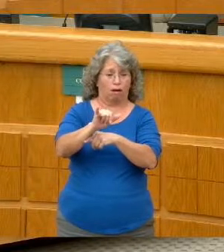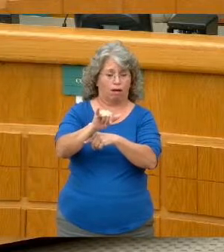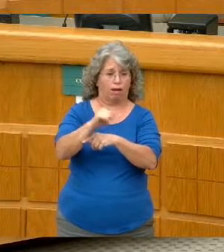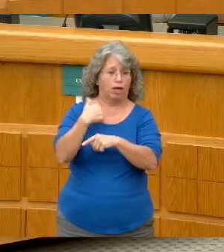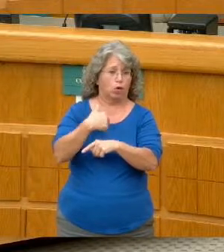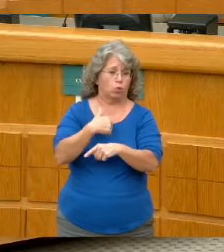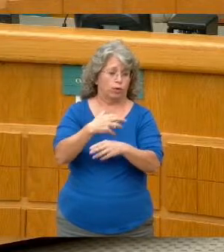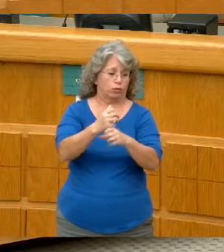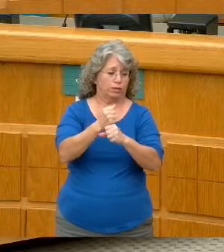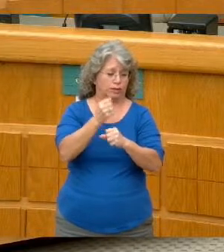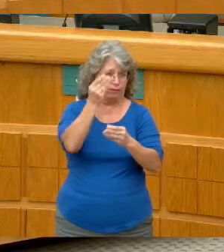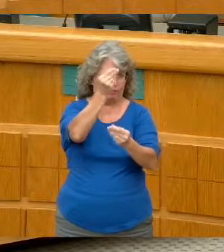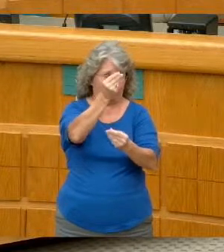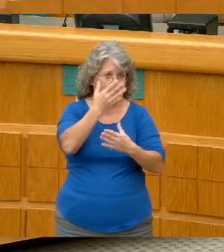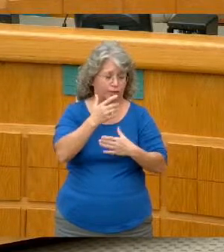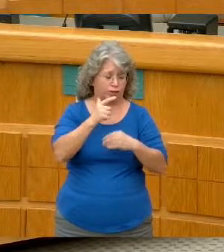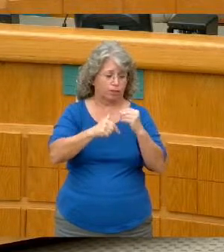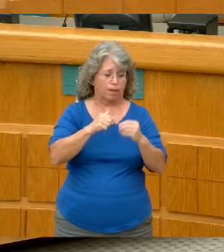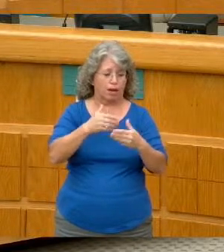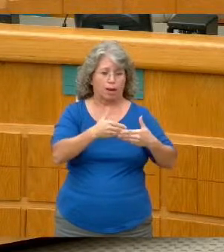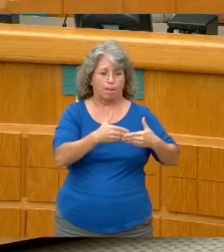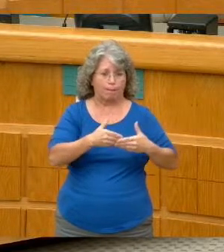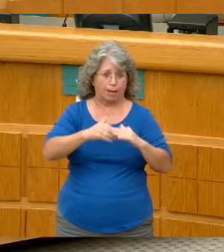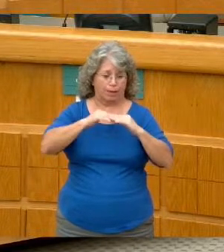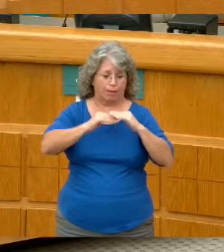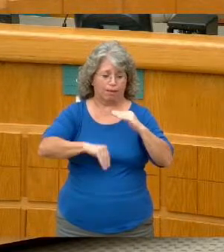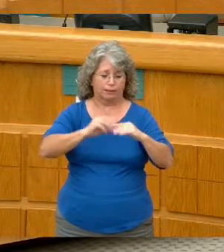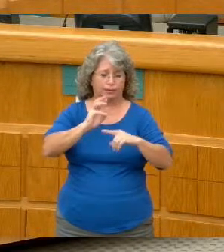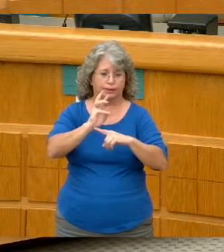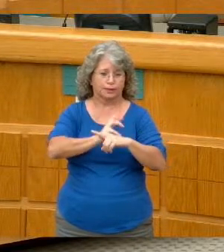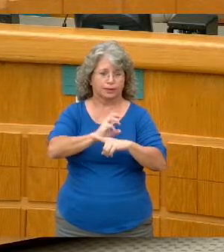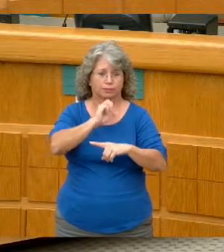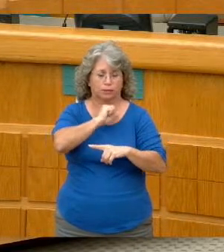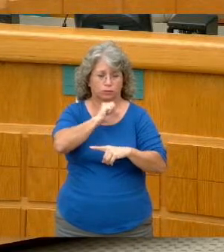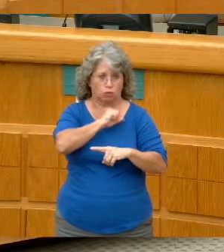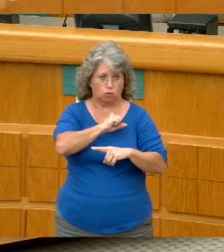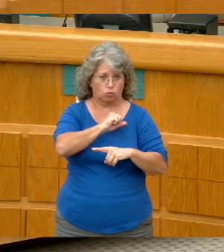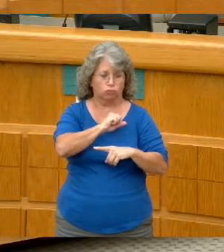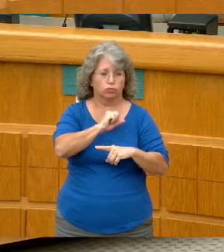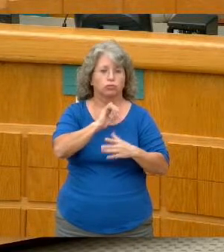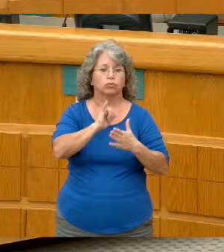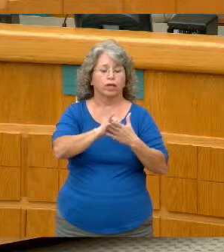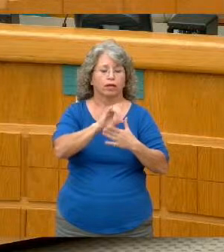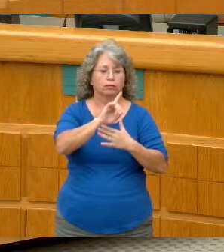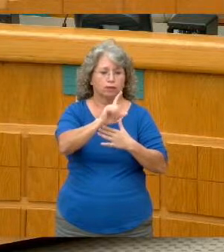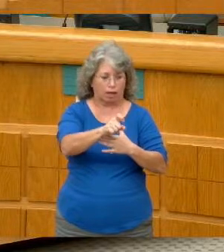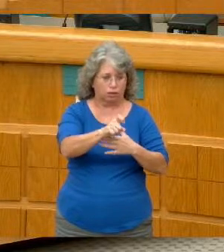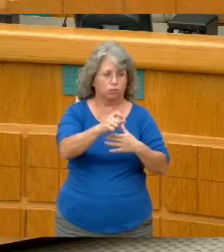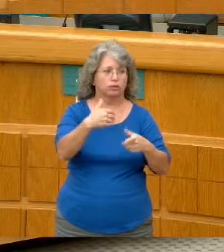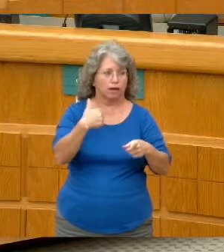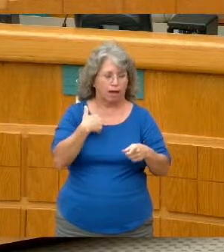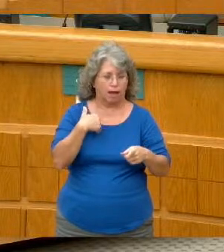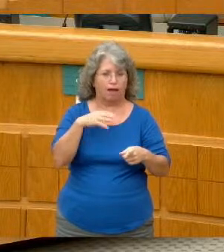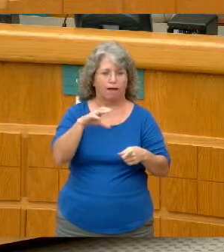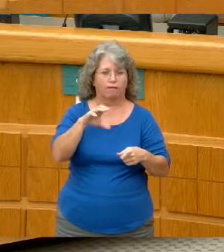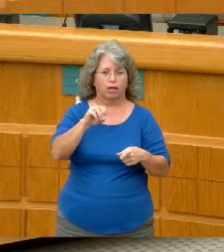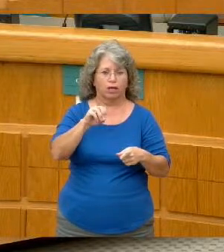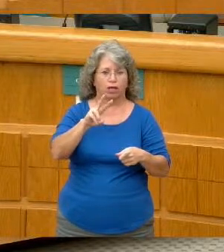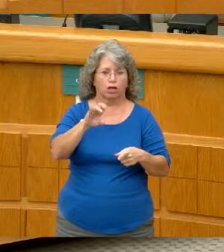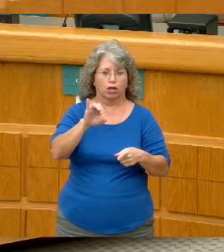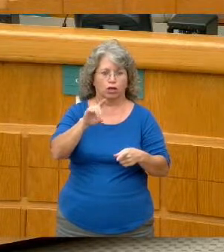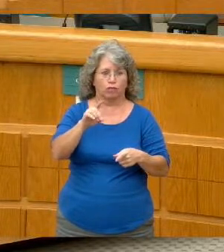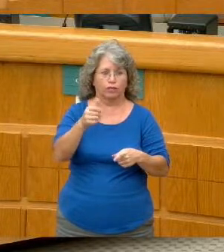received notification of a baby that was less than 6 months old, and they were diagnosed with